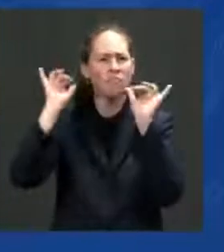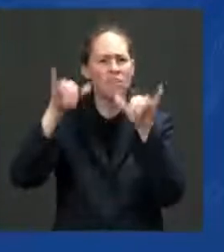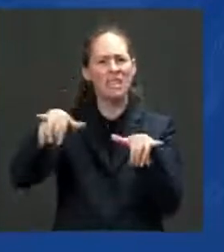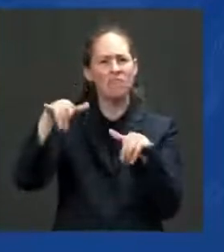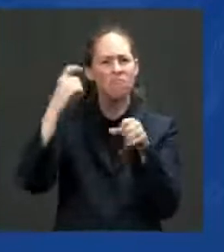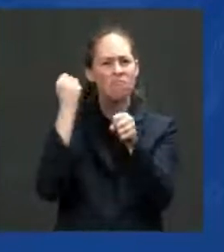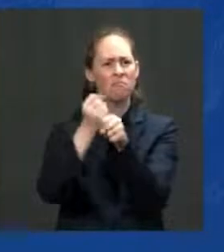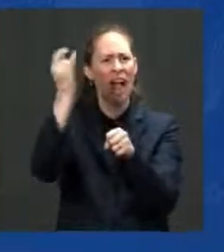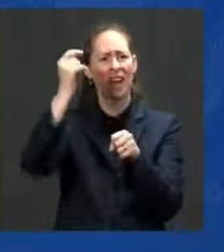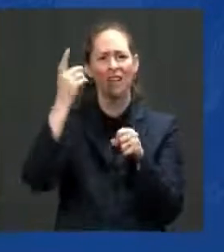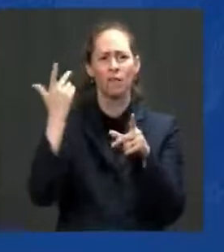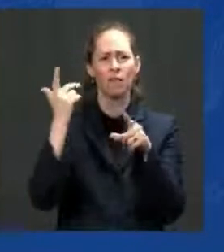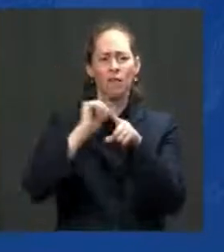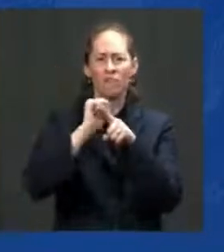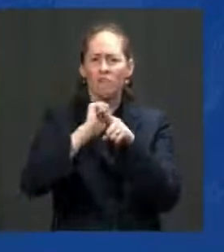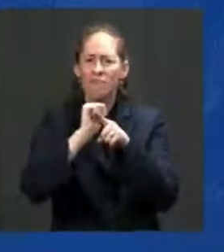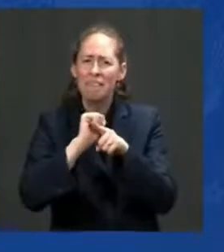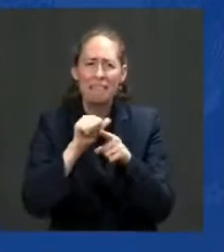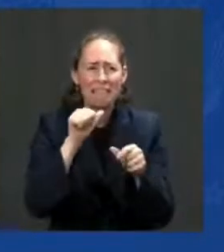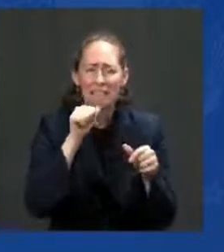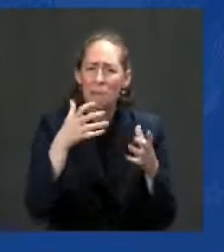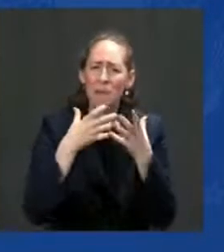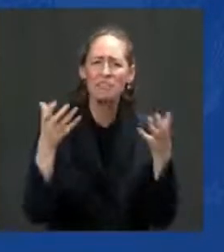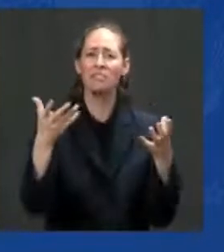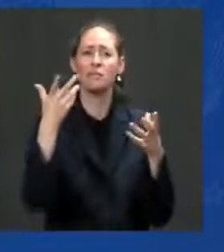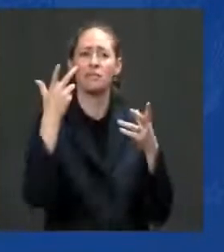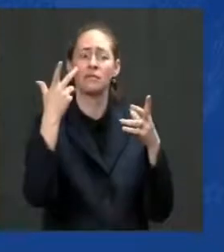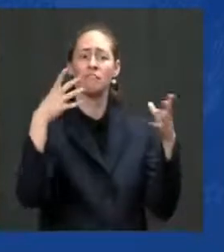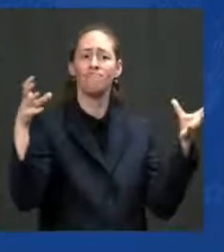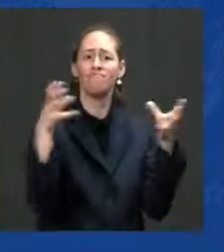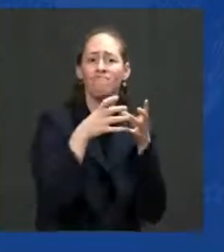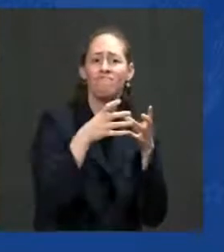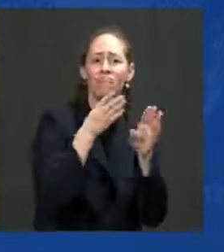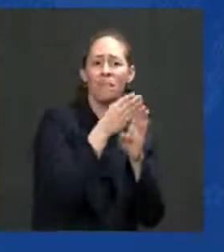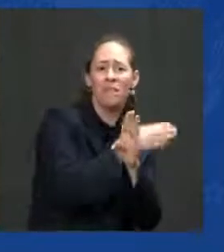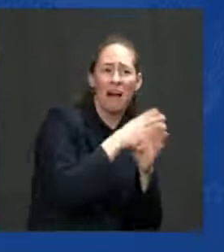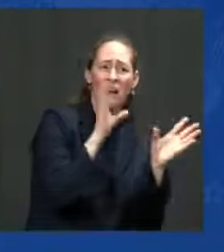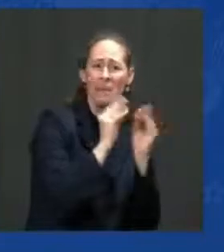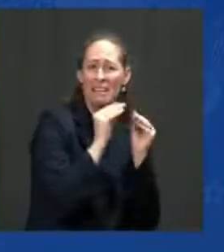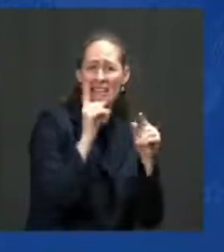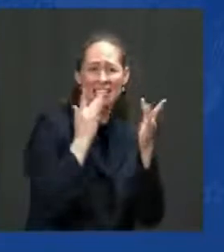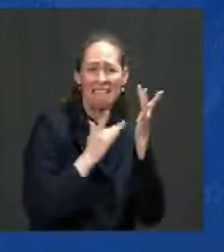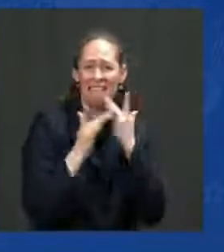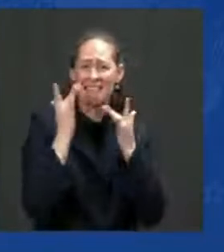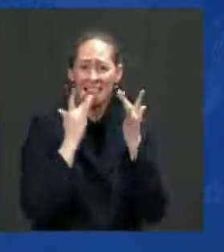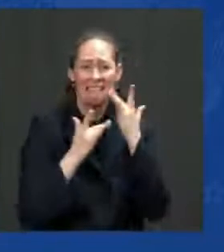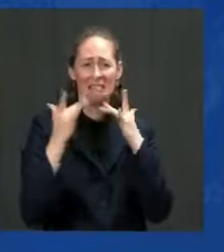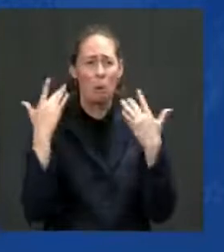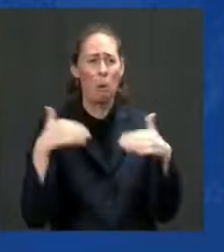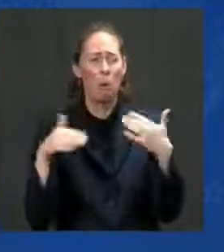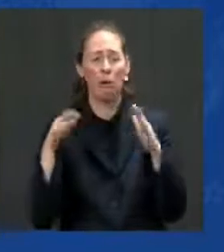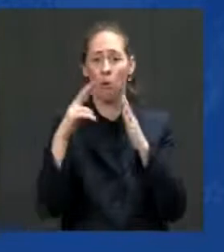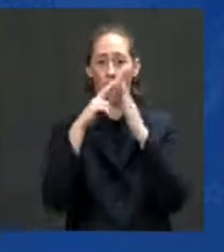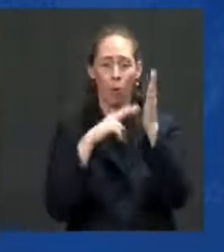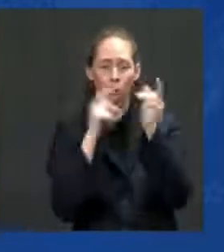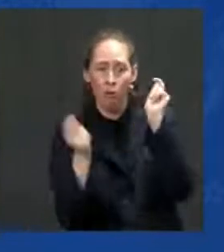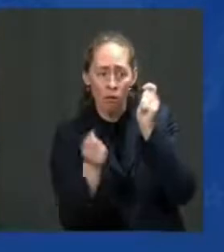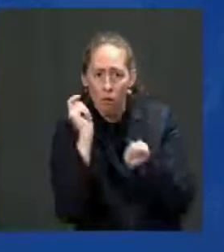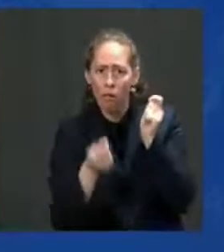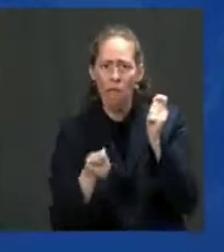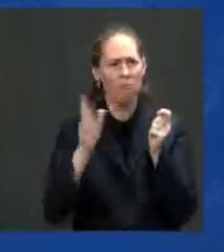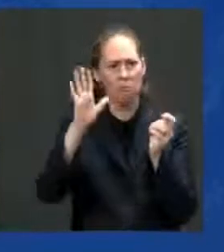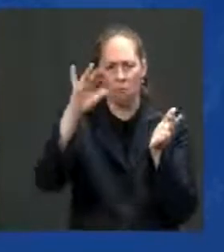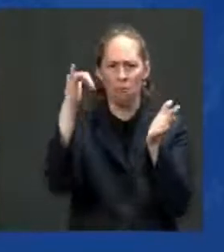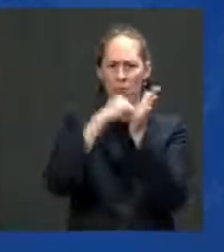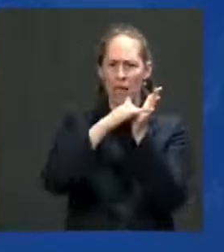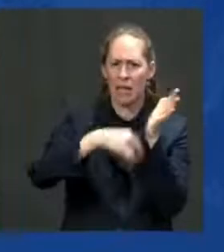no preseason, limitations on meetings, rules and regulations were changing every day. But they stayed focused and went on to